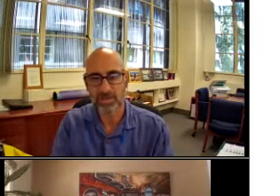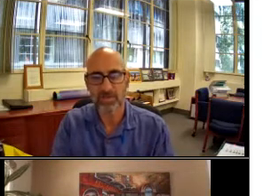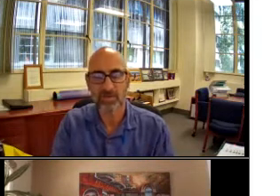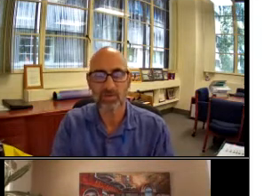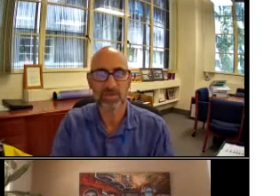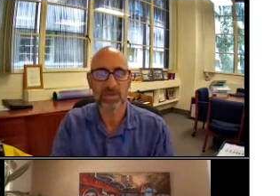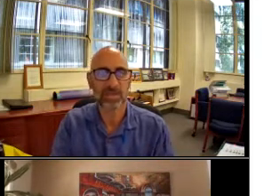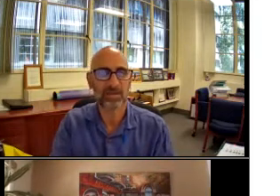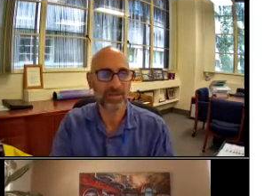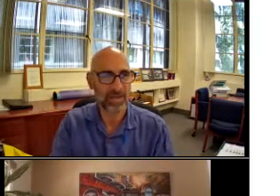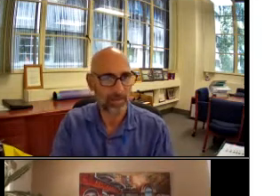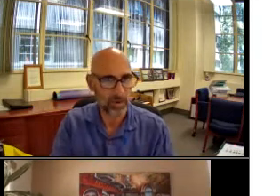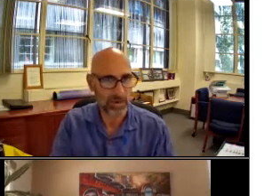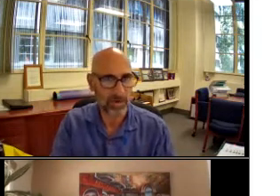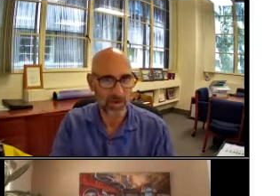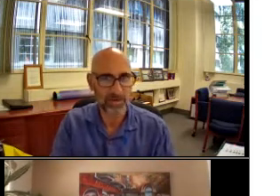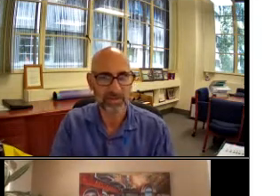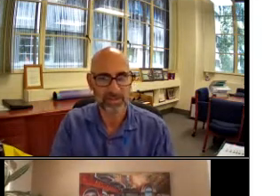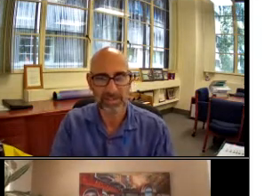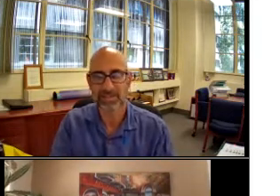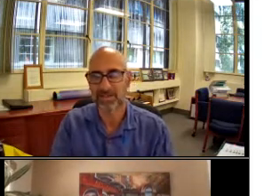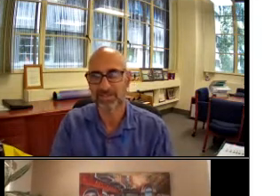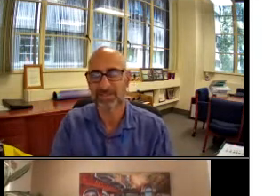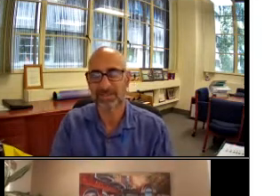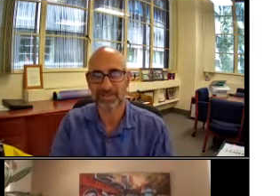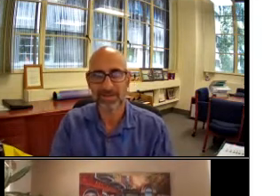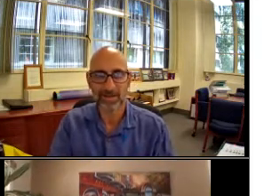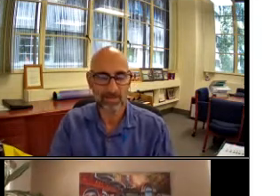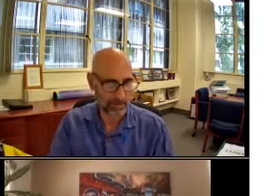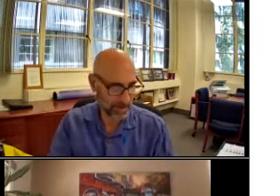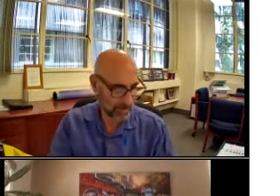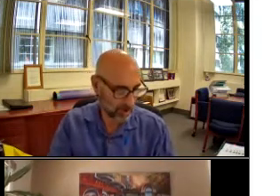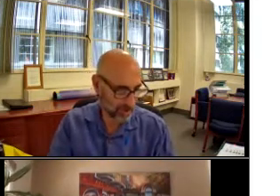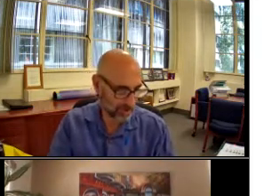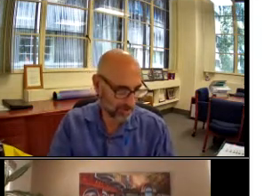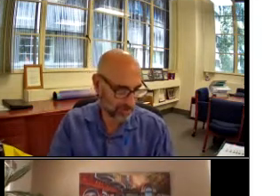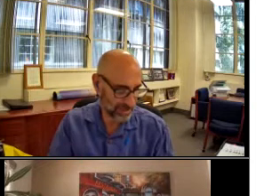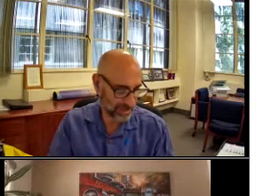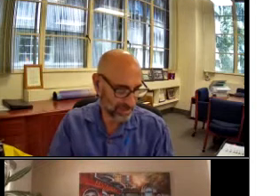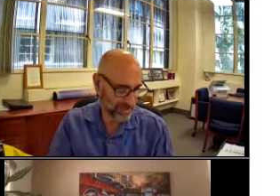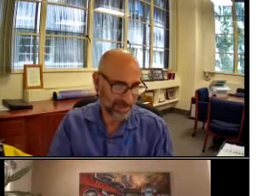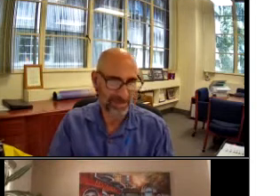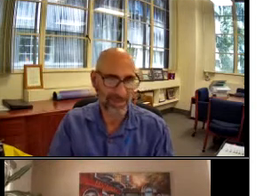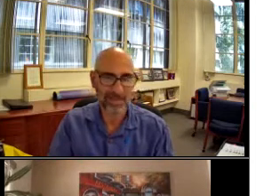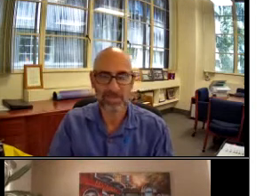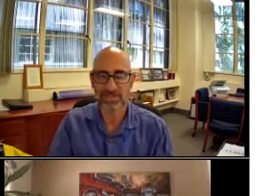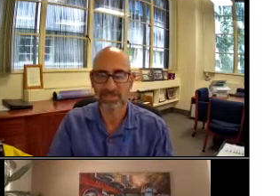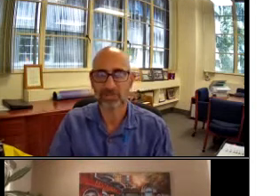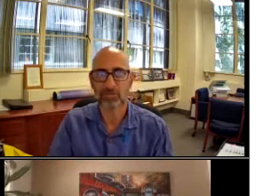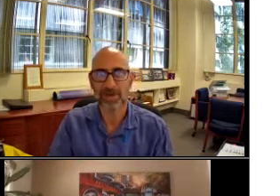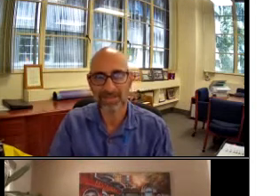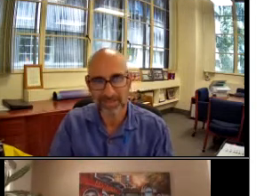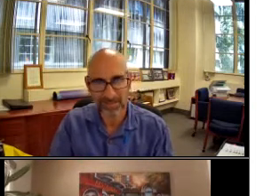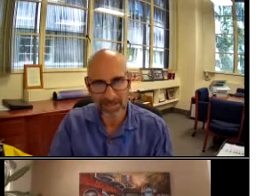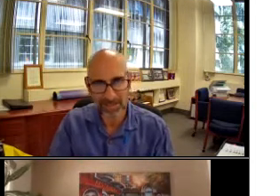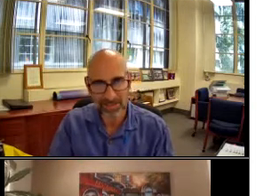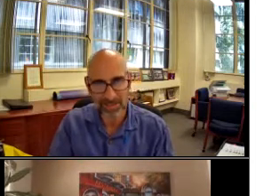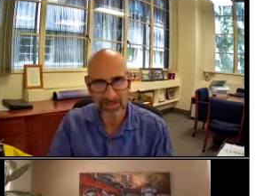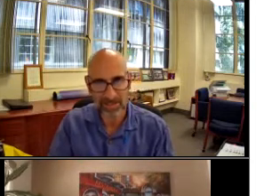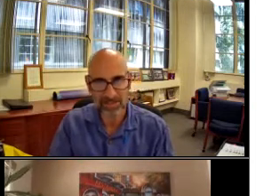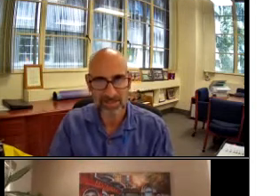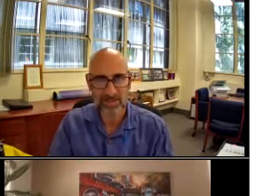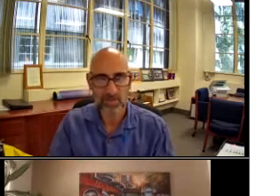formed was to give input on the listening sessions. And part of the reason the commission